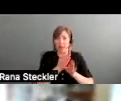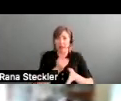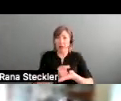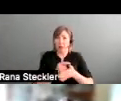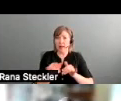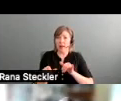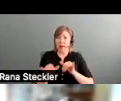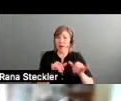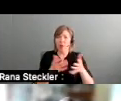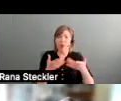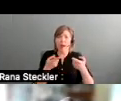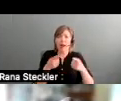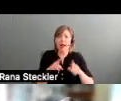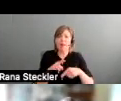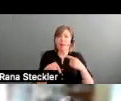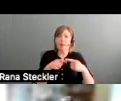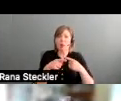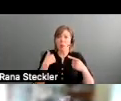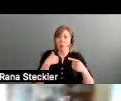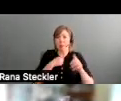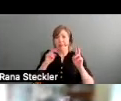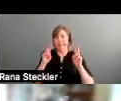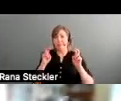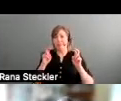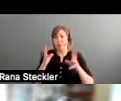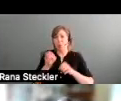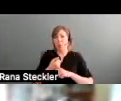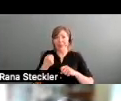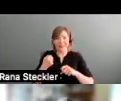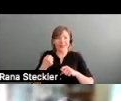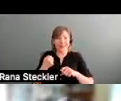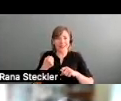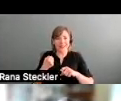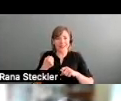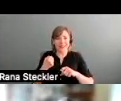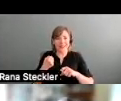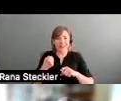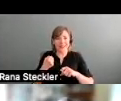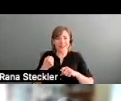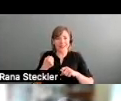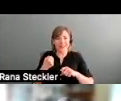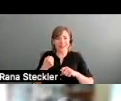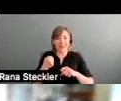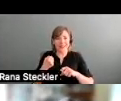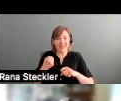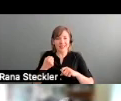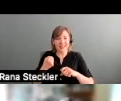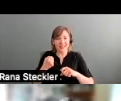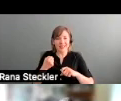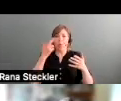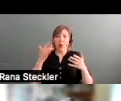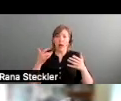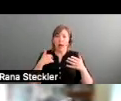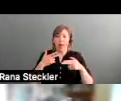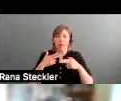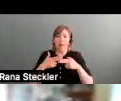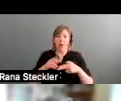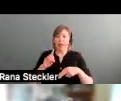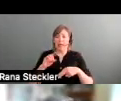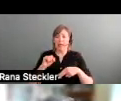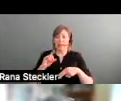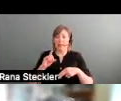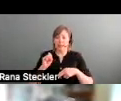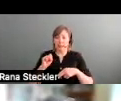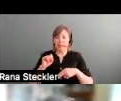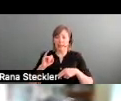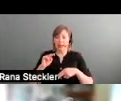well. What happens when we so-called win? And the reason why I'm calling it